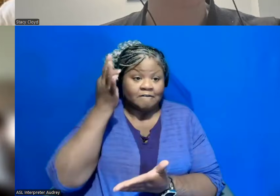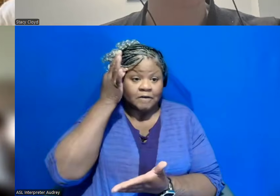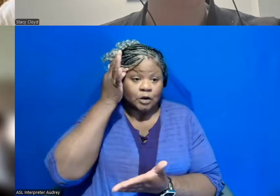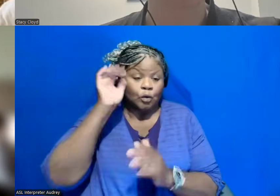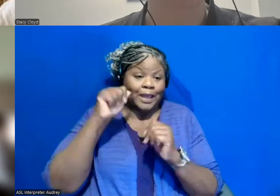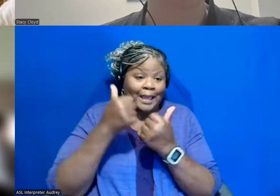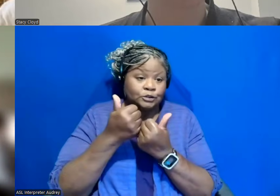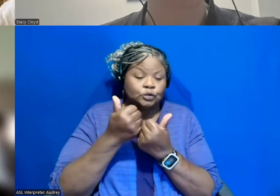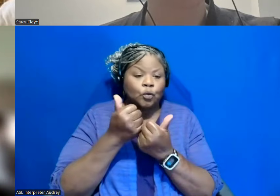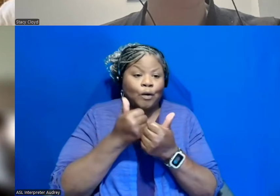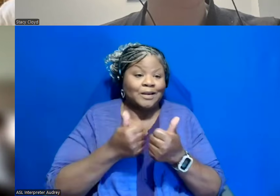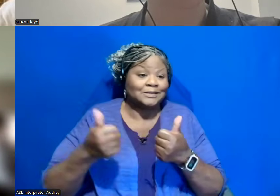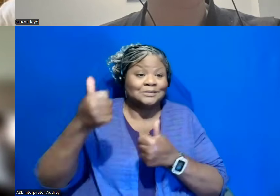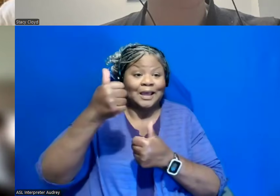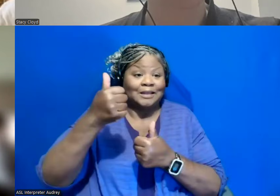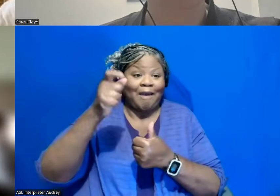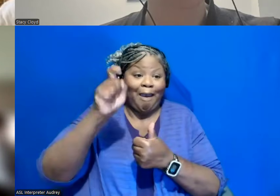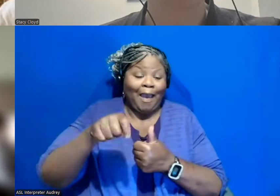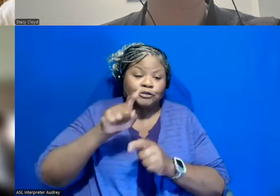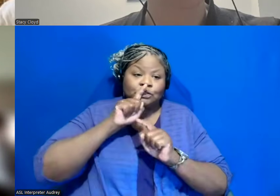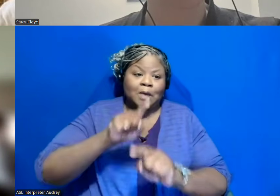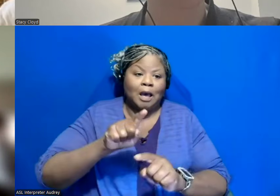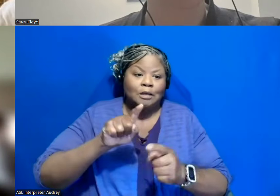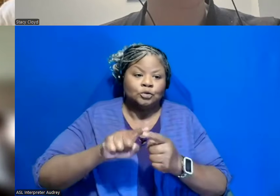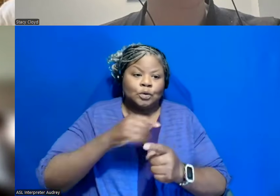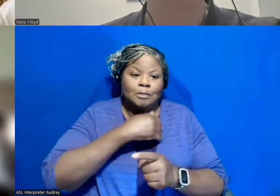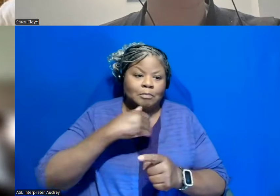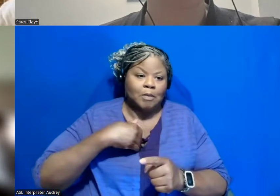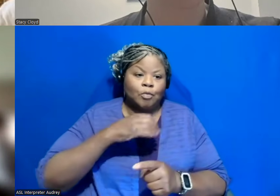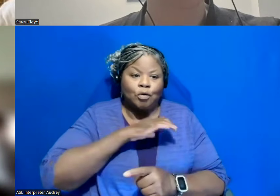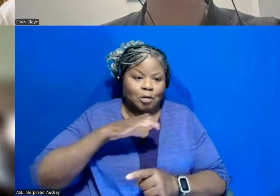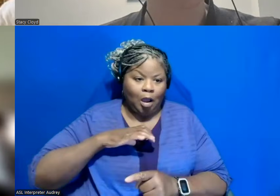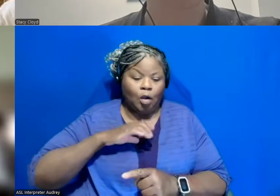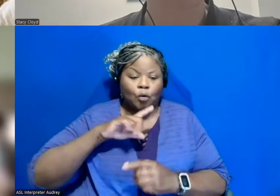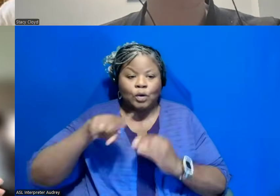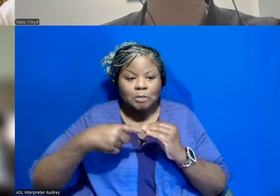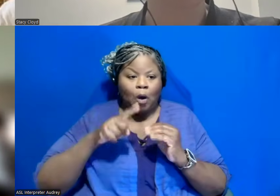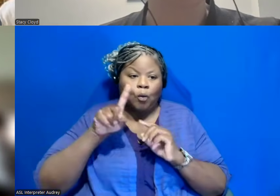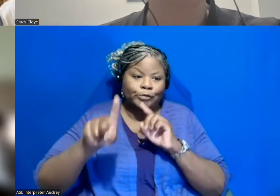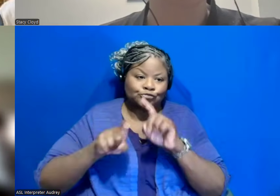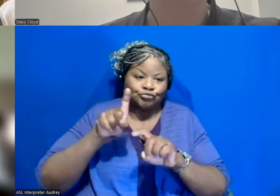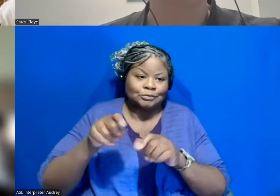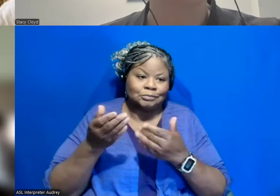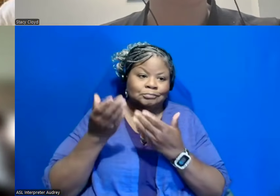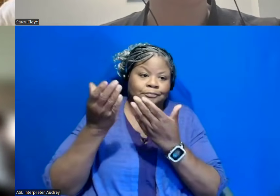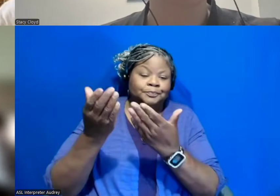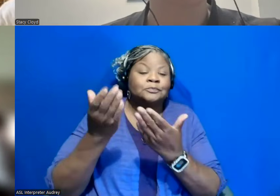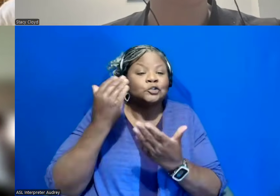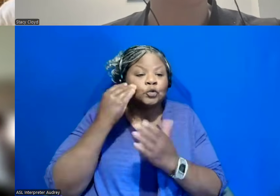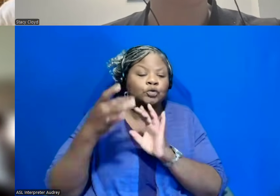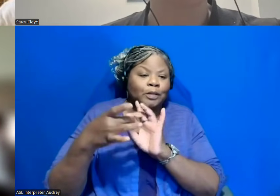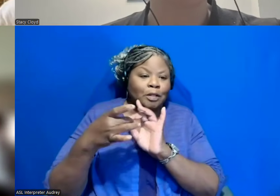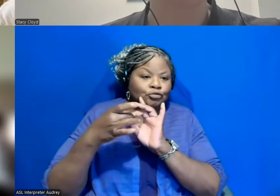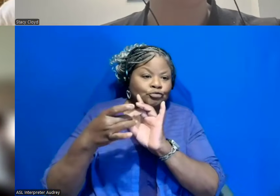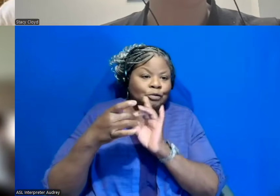an executive branch agency, has to respond to a member of Congress about a question they're asking. So just know it's a relationship that